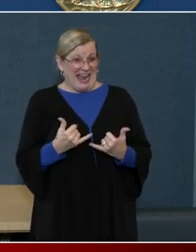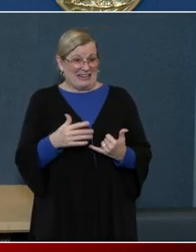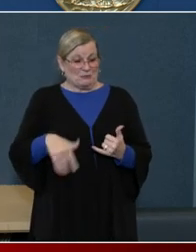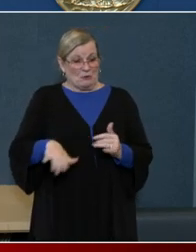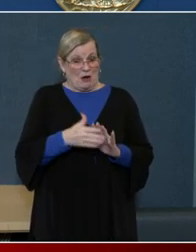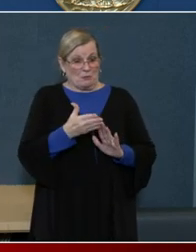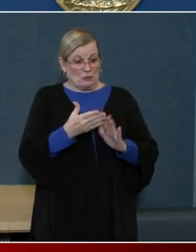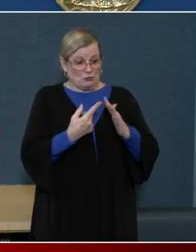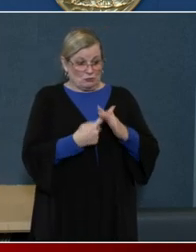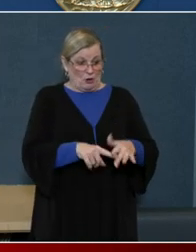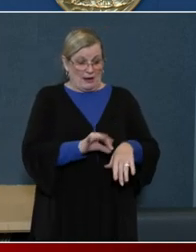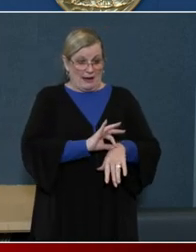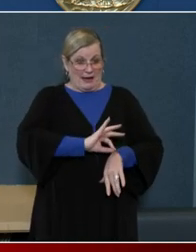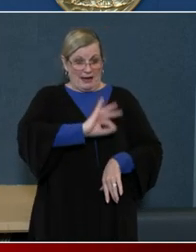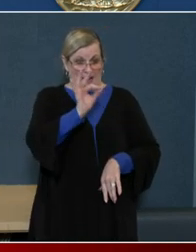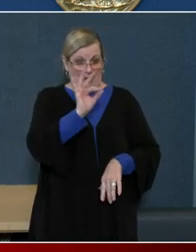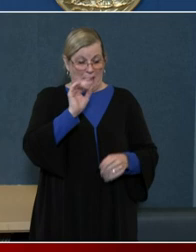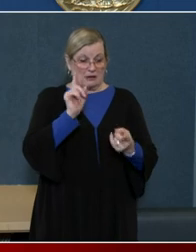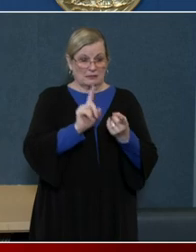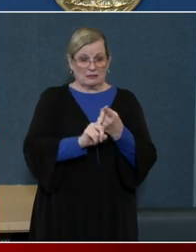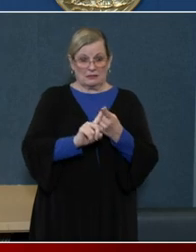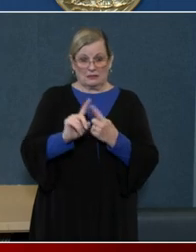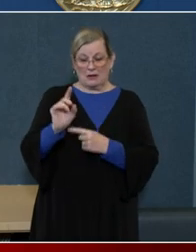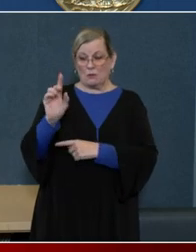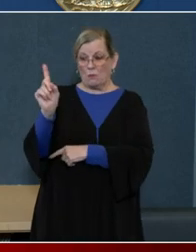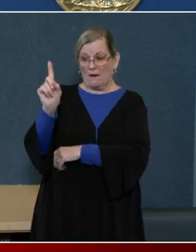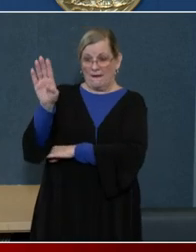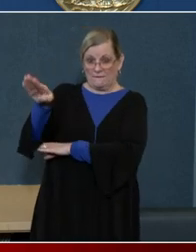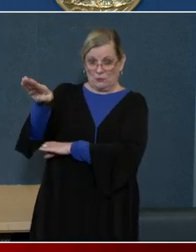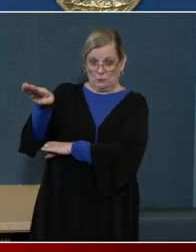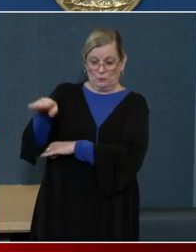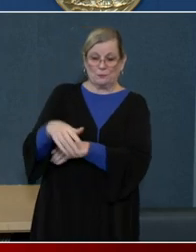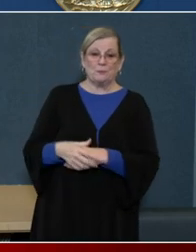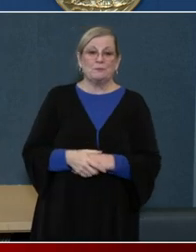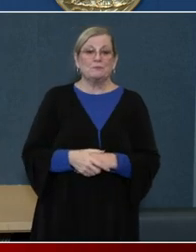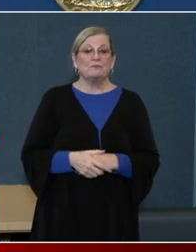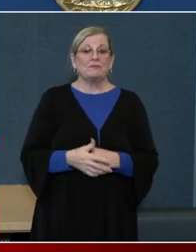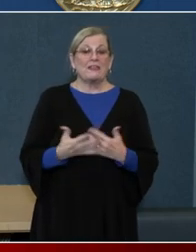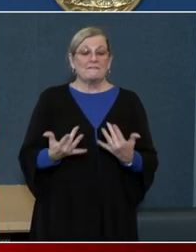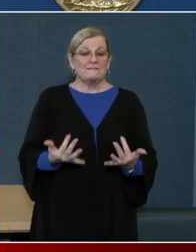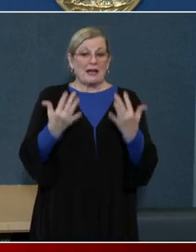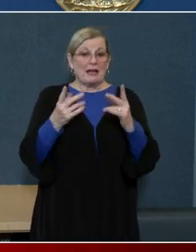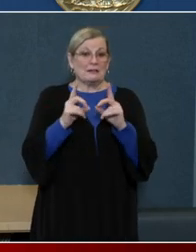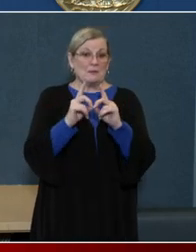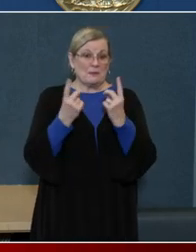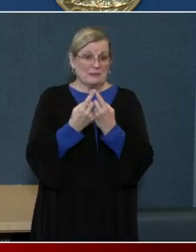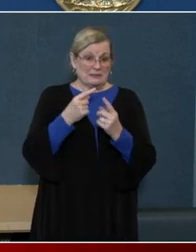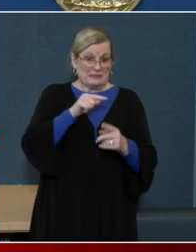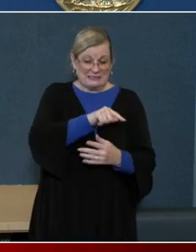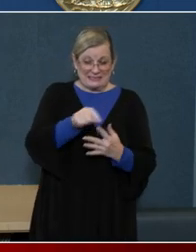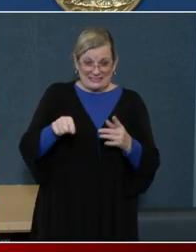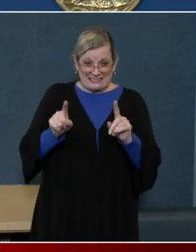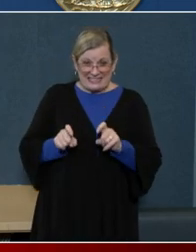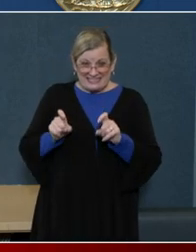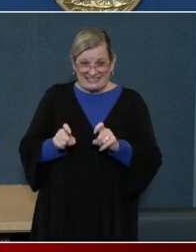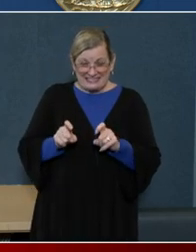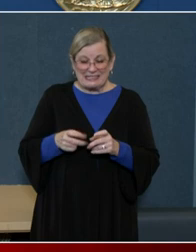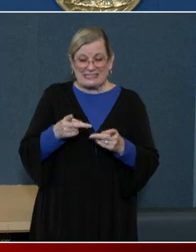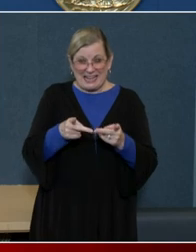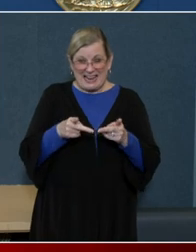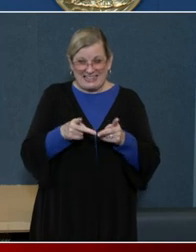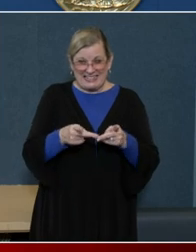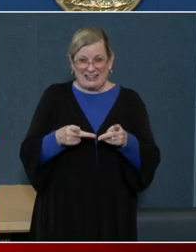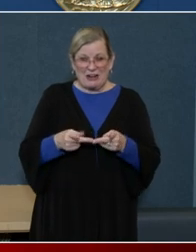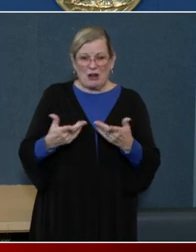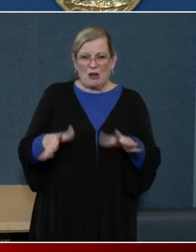1 p.m. Monday through Friday, and our firehouse testing sites are now open from 3 p.m. to 7 p.m.